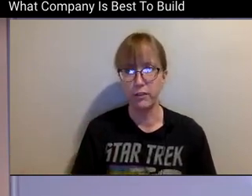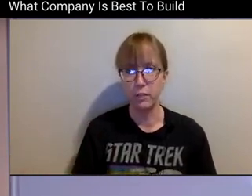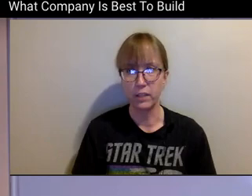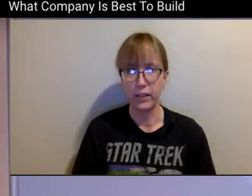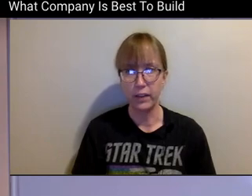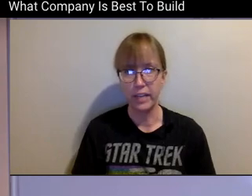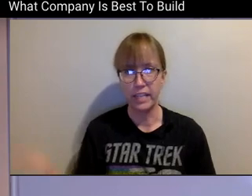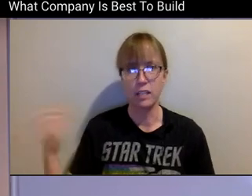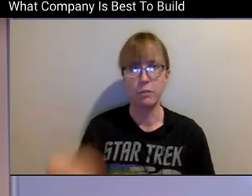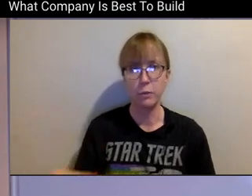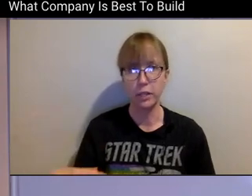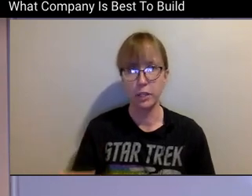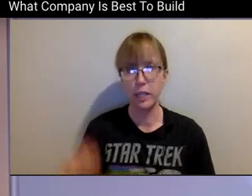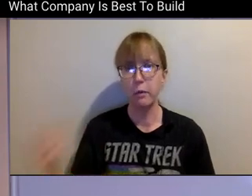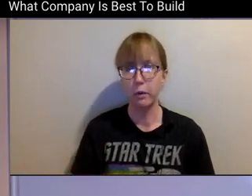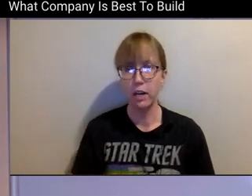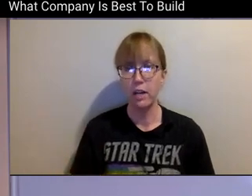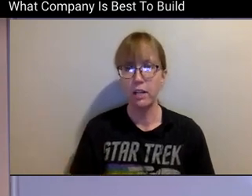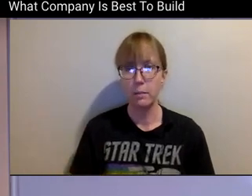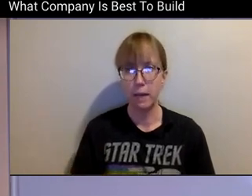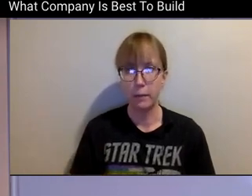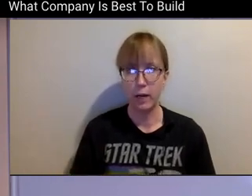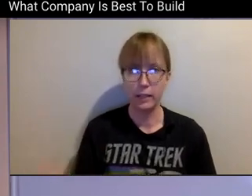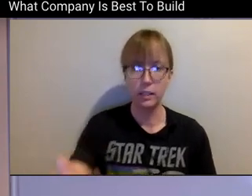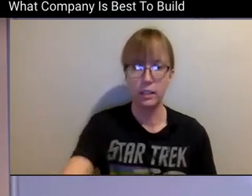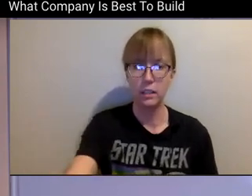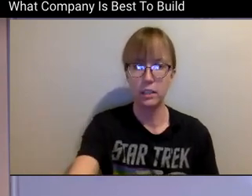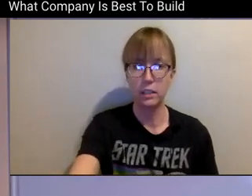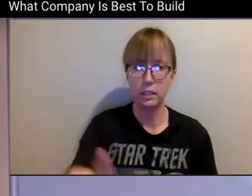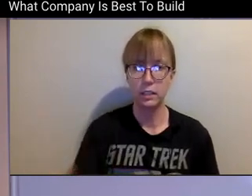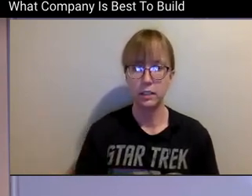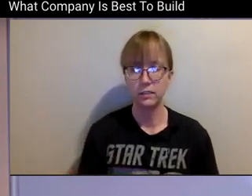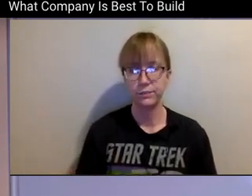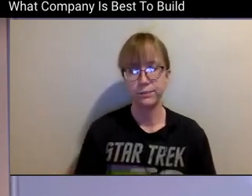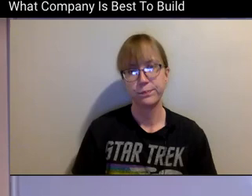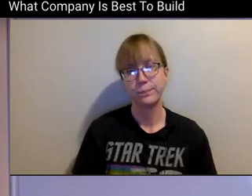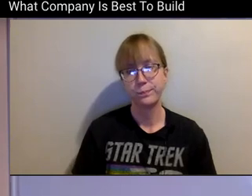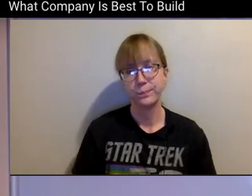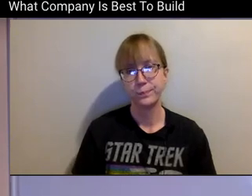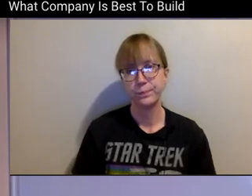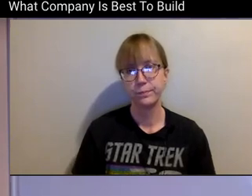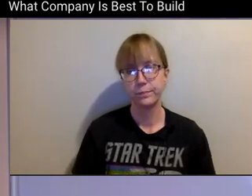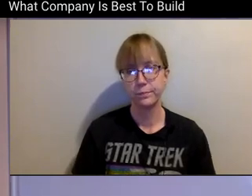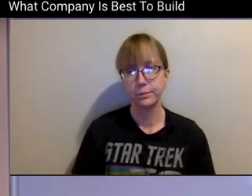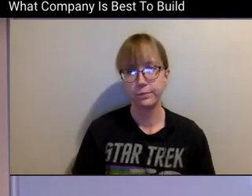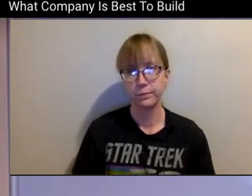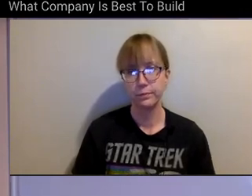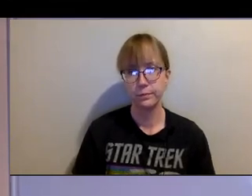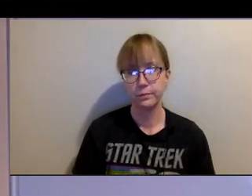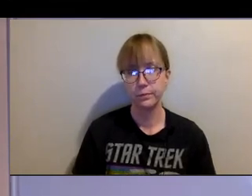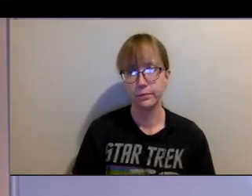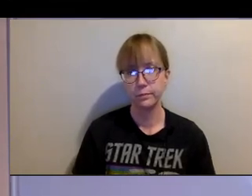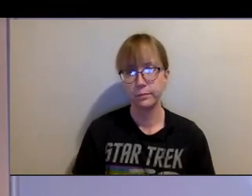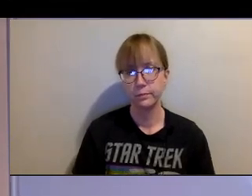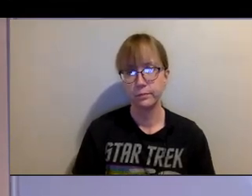their loved ones on the internet to get them to join their team or buy a product. It is run by, you know, people who are building it for a